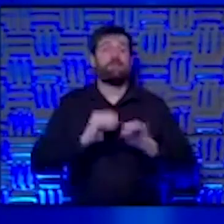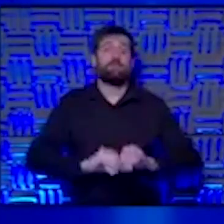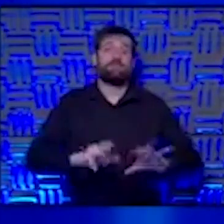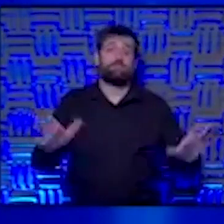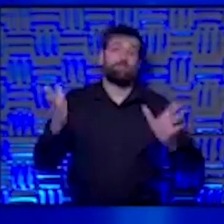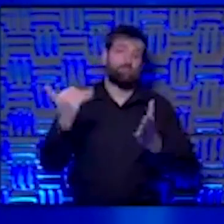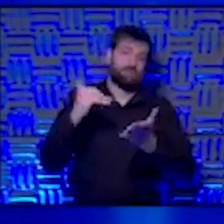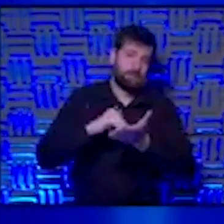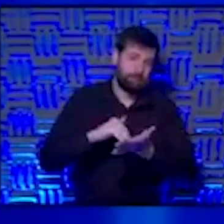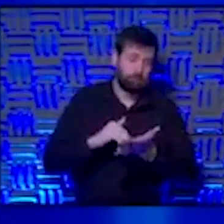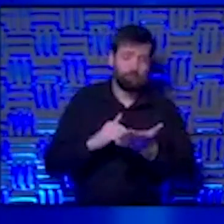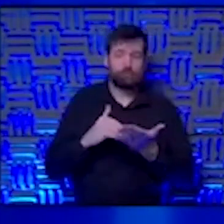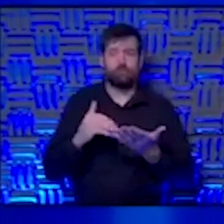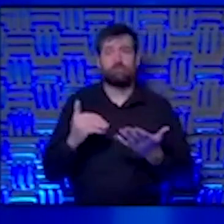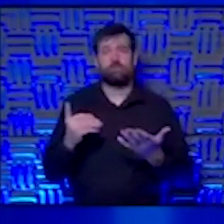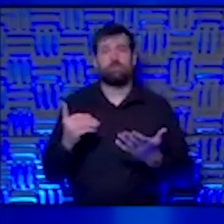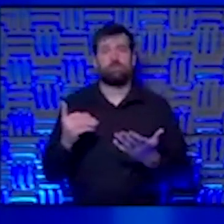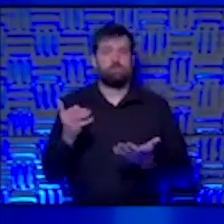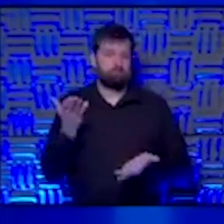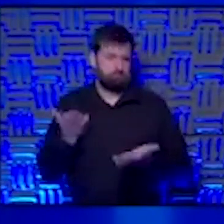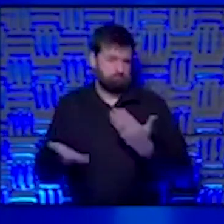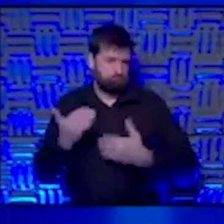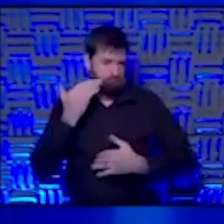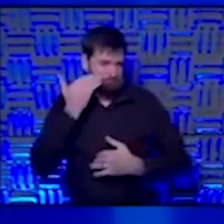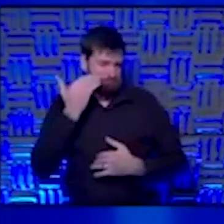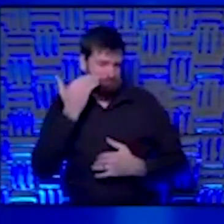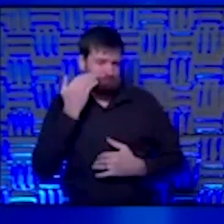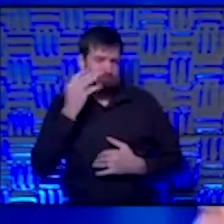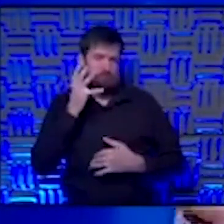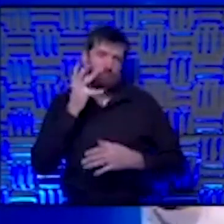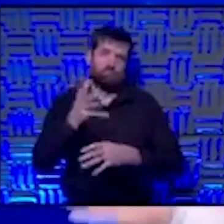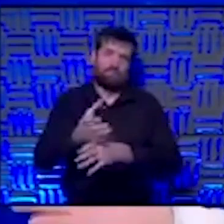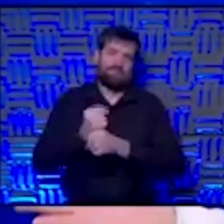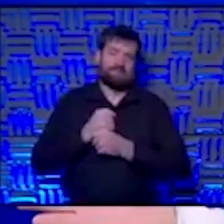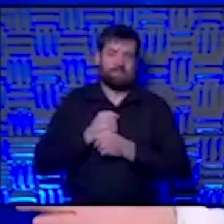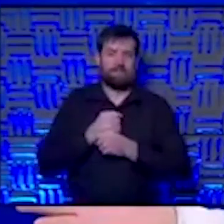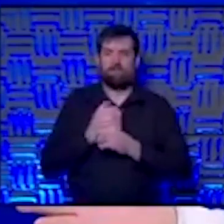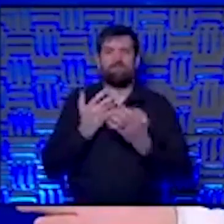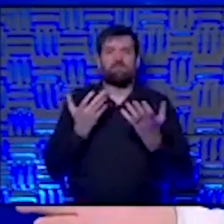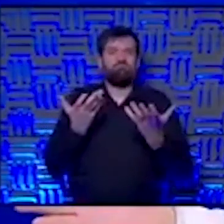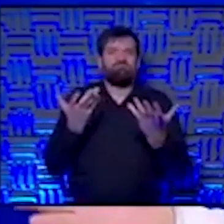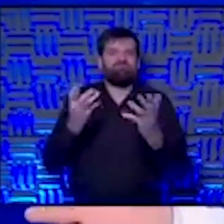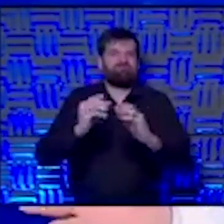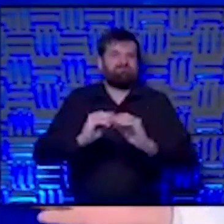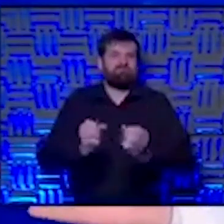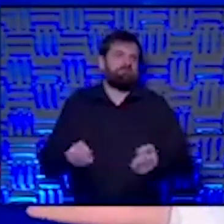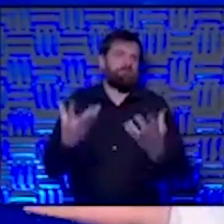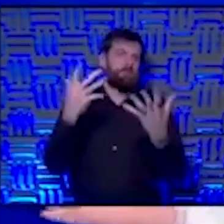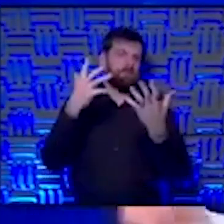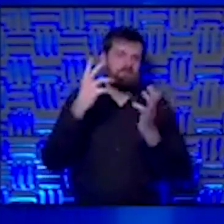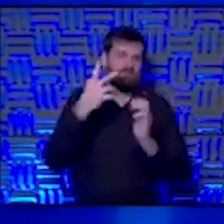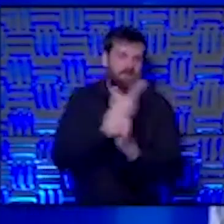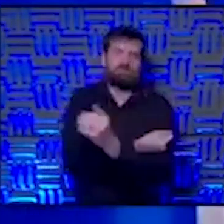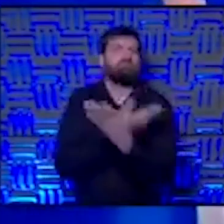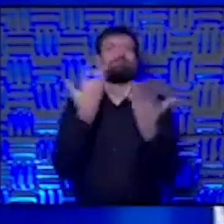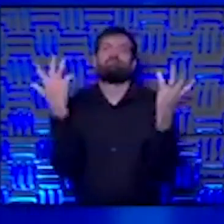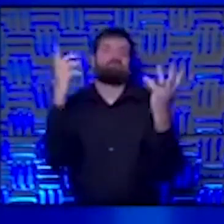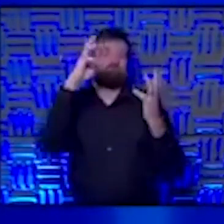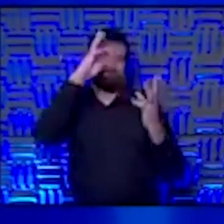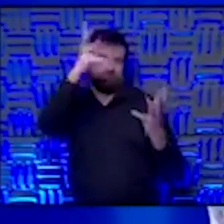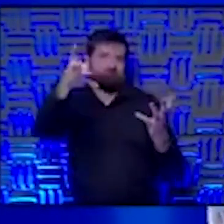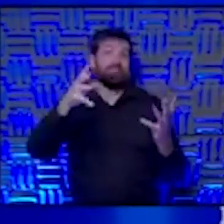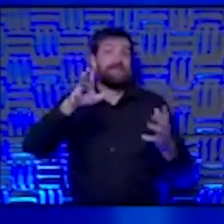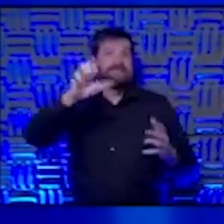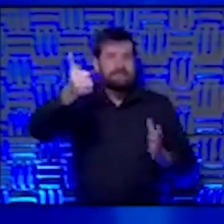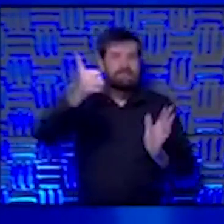center, then we may know that we're going to get X number of vaccine altogether, let's say, 10,000. I'm